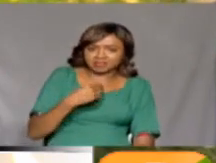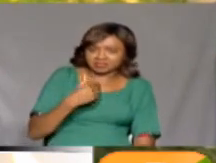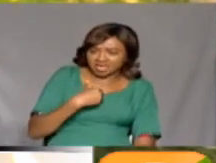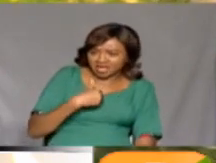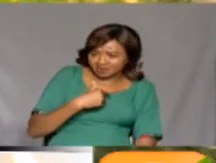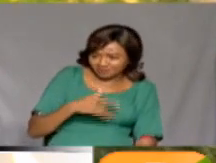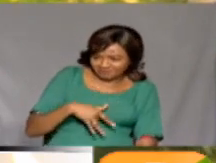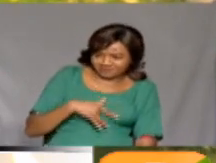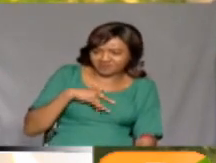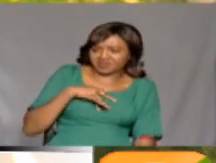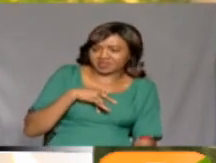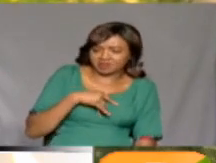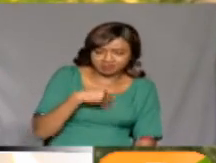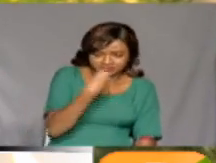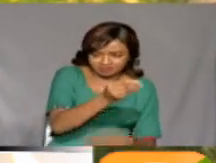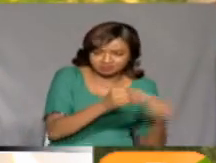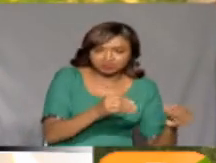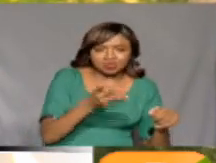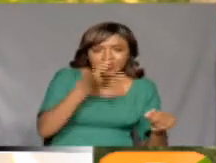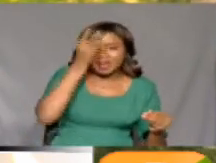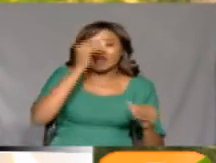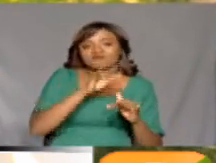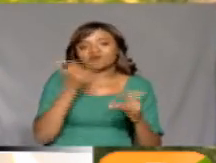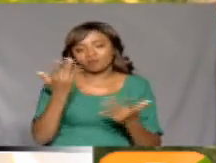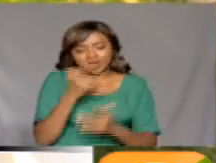giving, we may have learned from him.